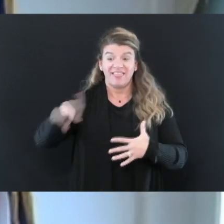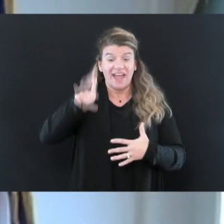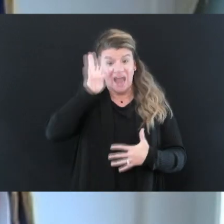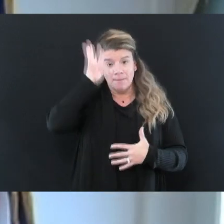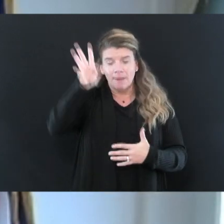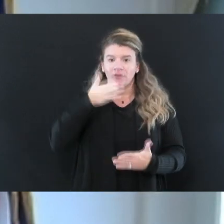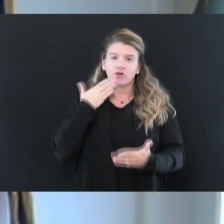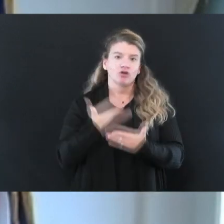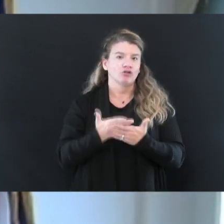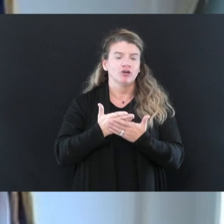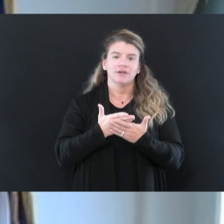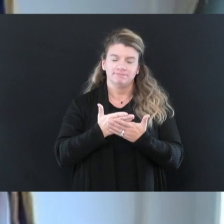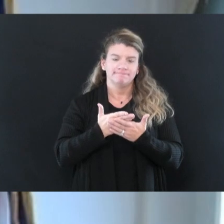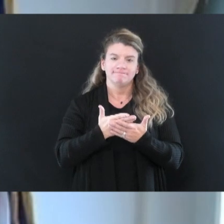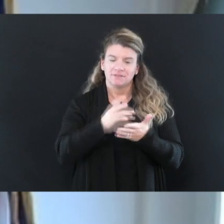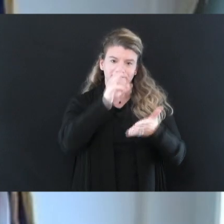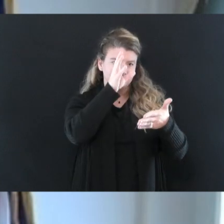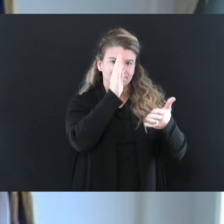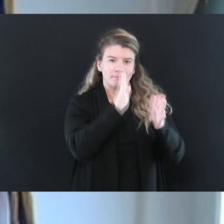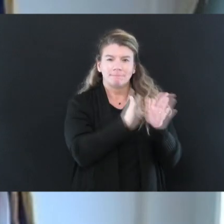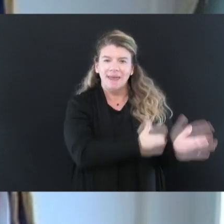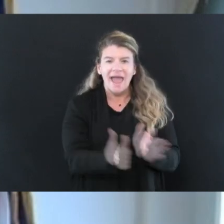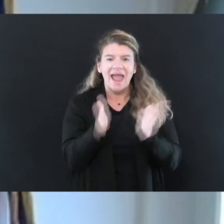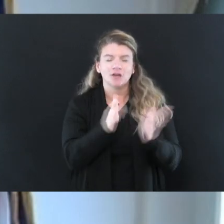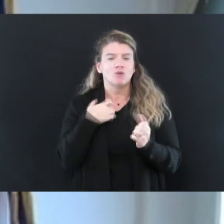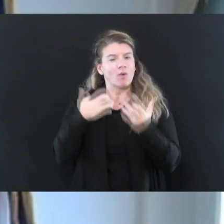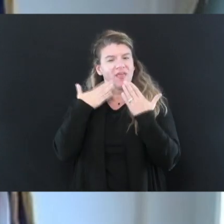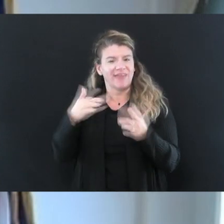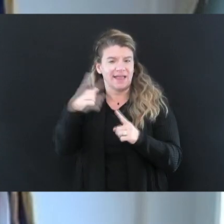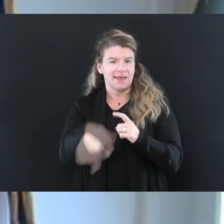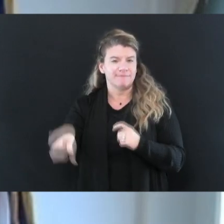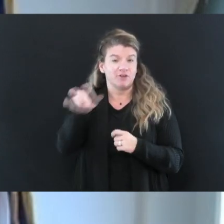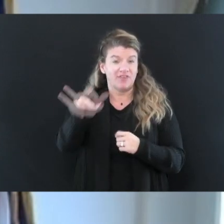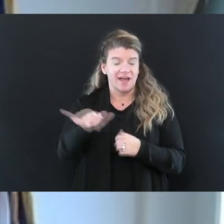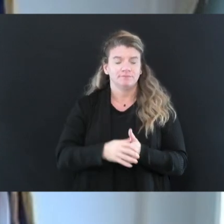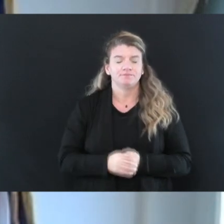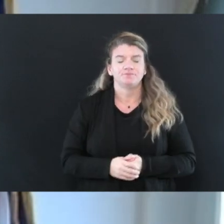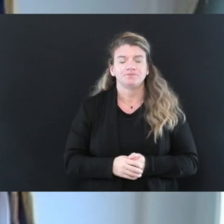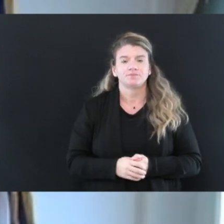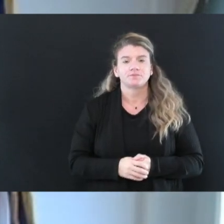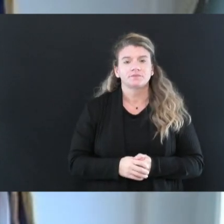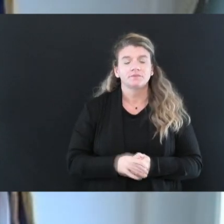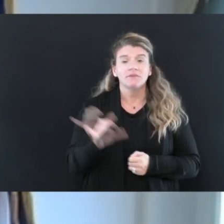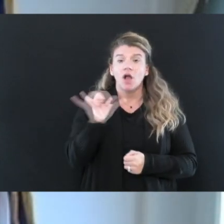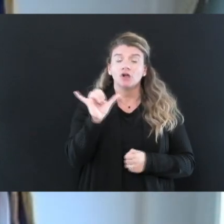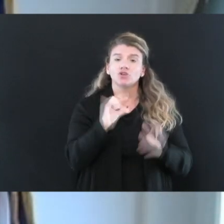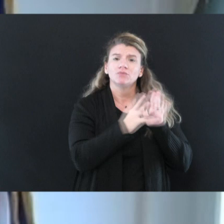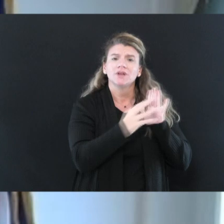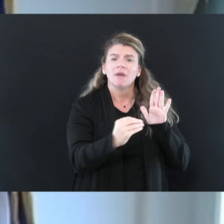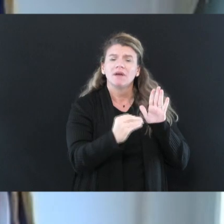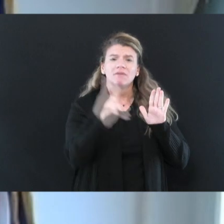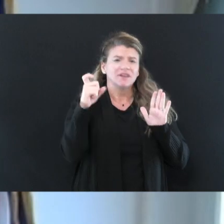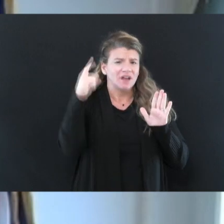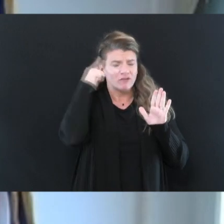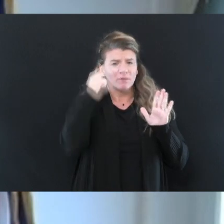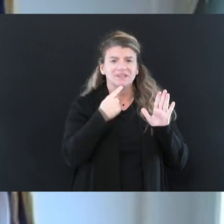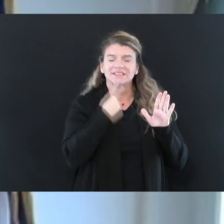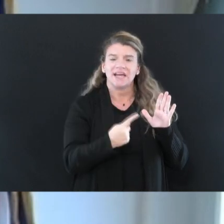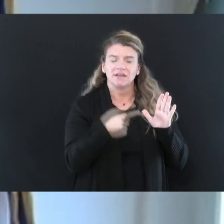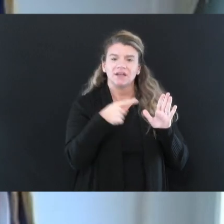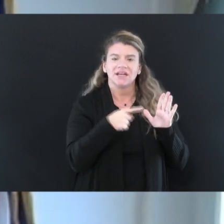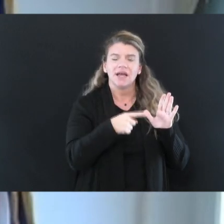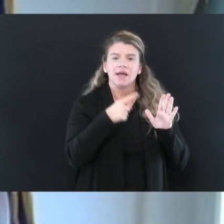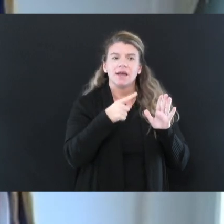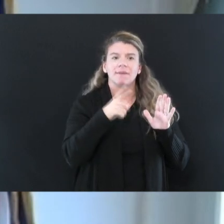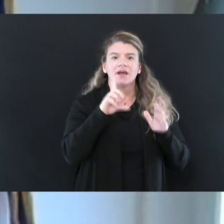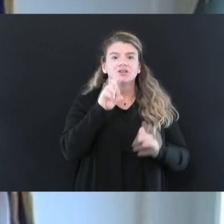I congratulate them on that and thank them for that. I also want to echo what the governor said about